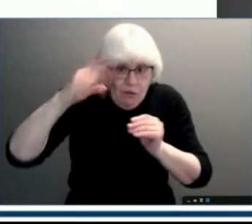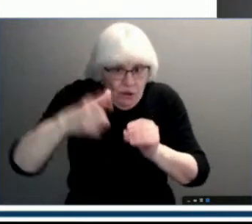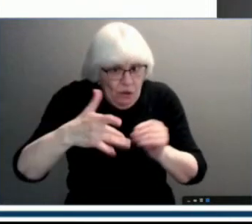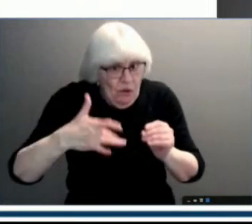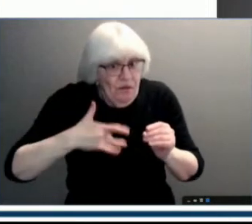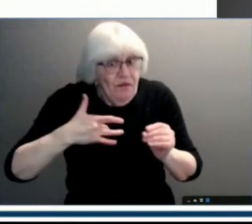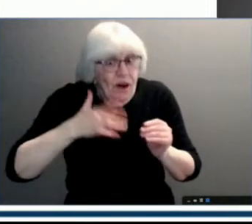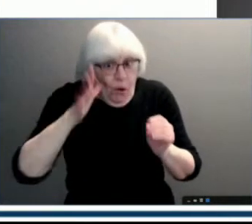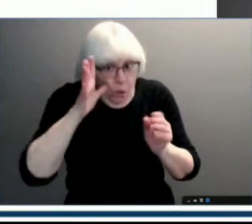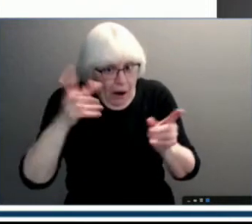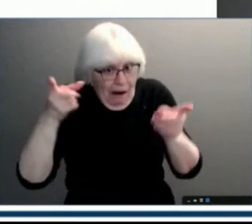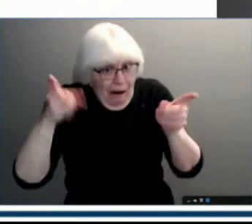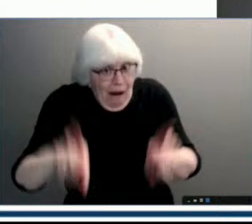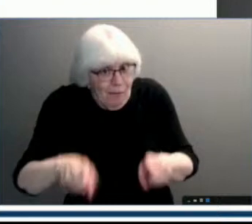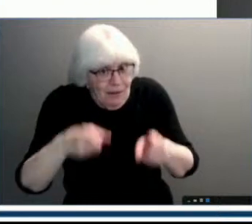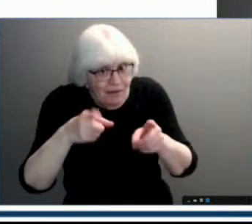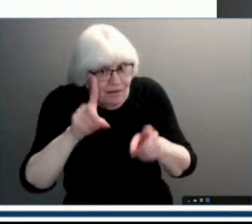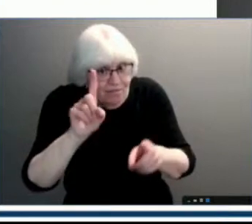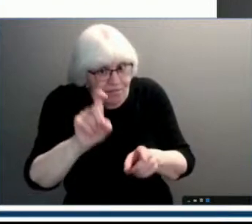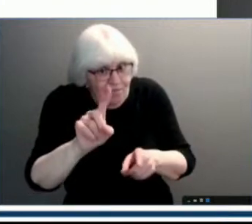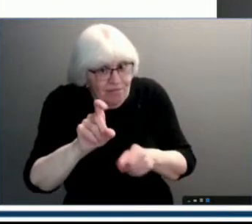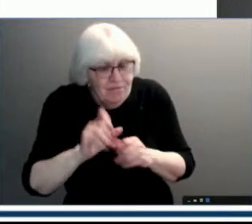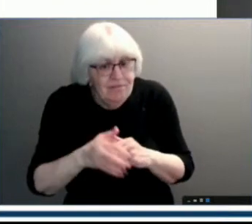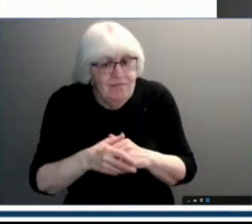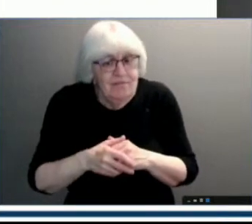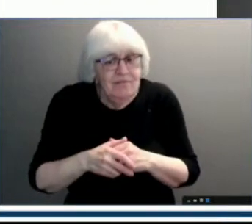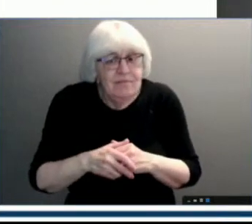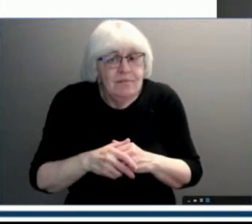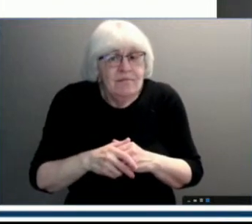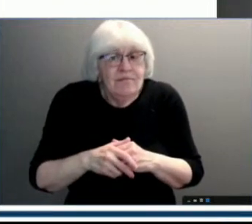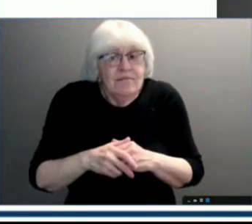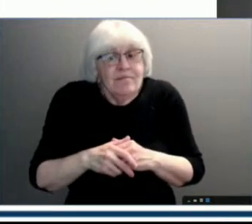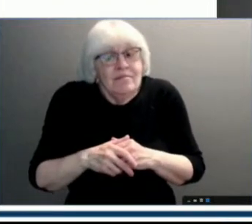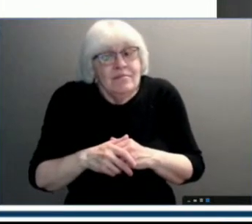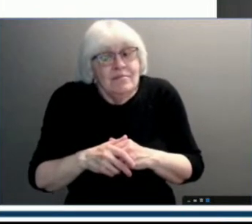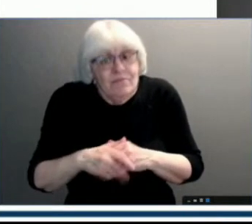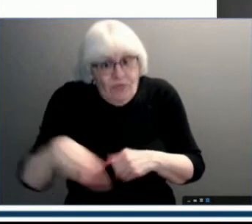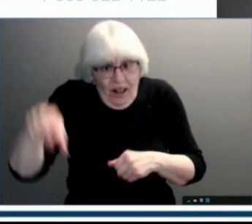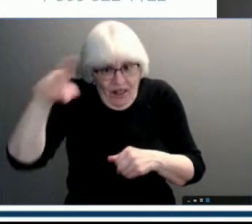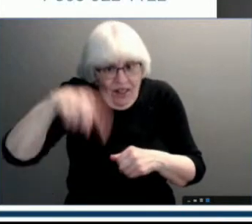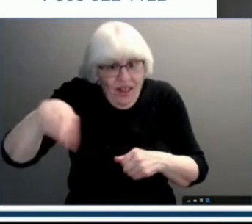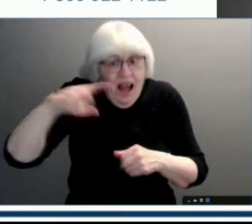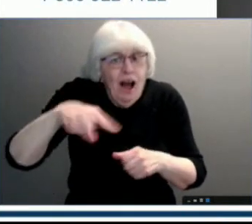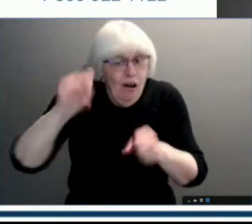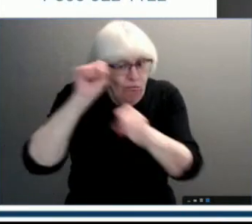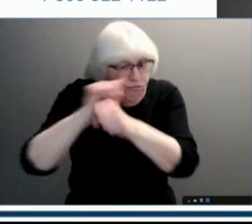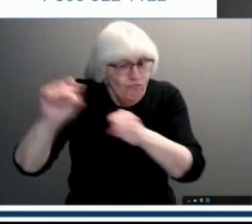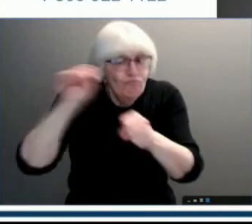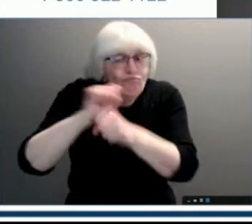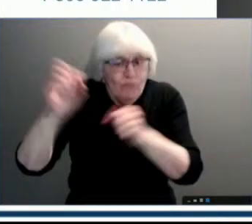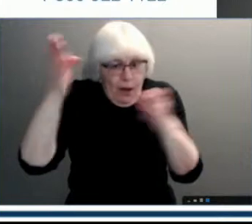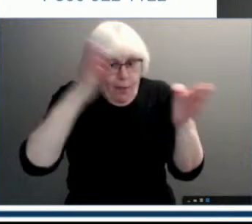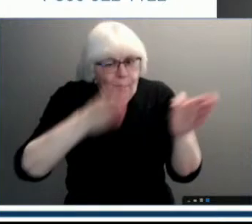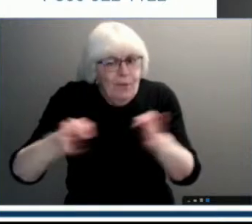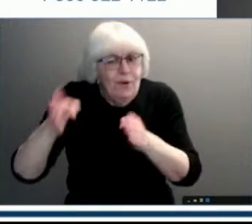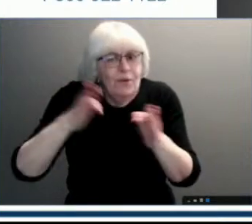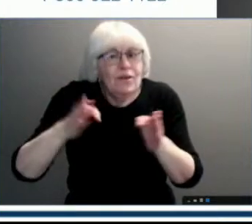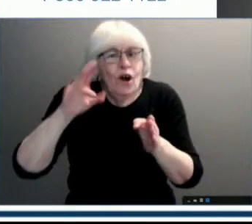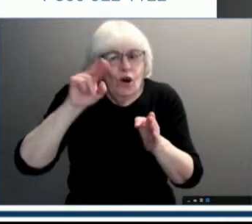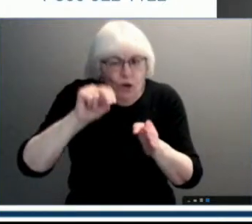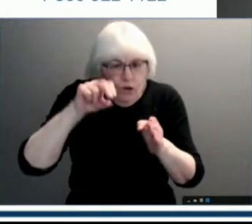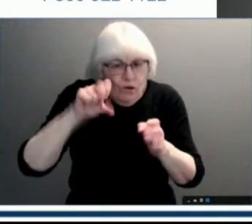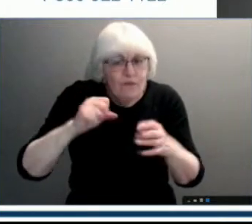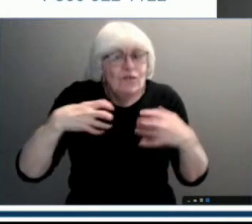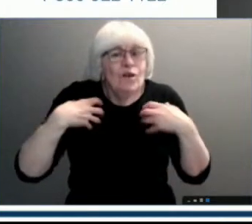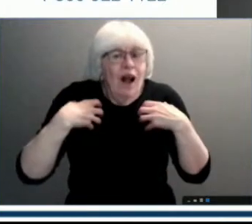So, there's a lot of ongoing work. I'm not directly involved in it. It's led by the Nova Scotia Health Authority in terms of what their hospital capacity